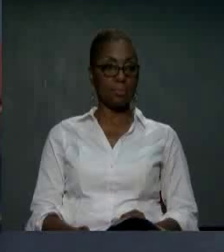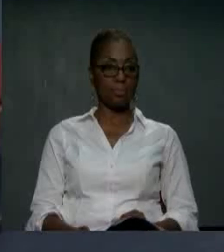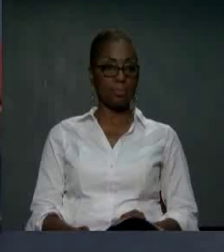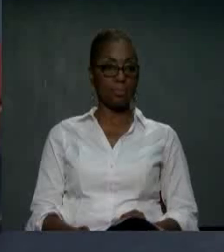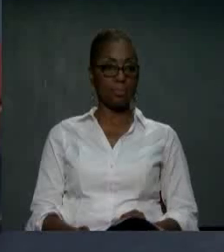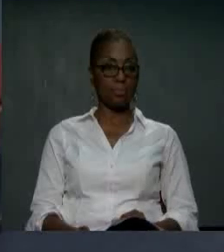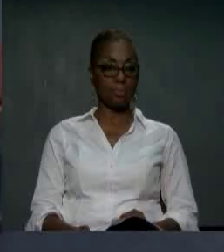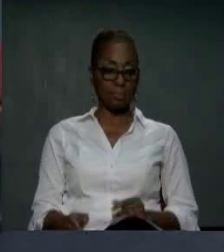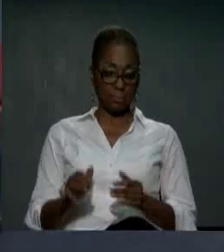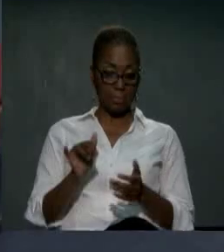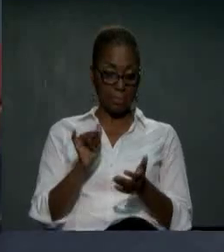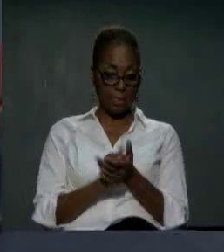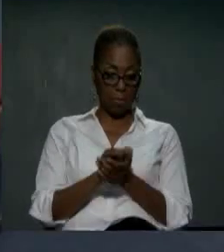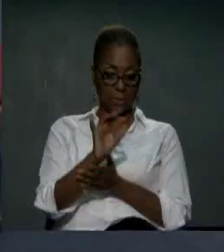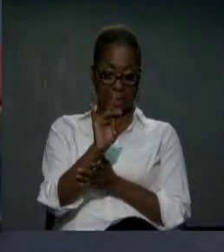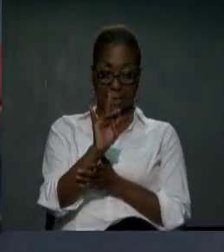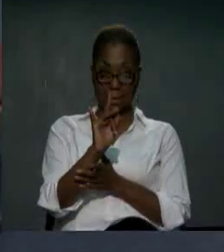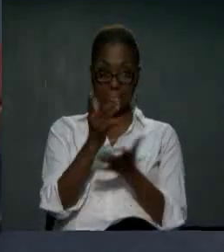That was 18.